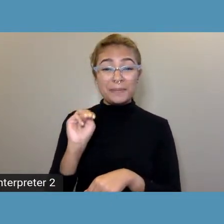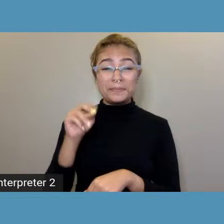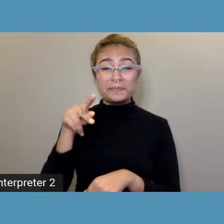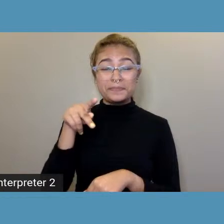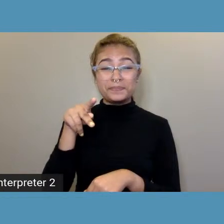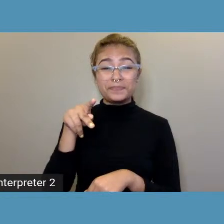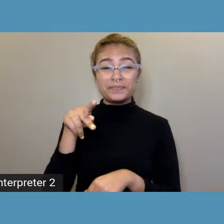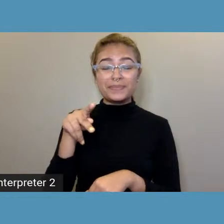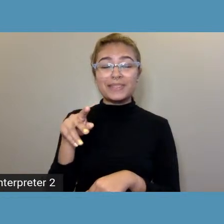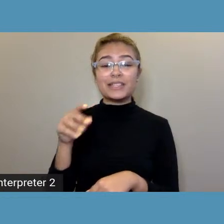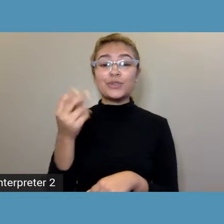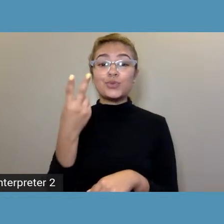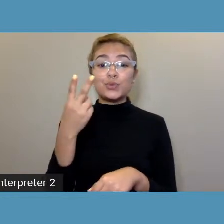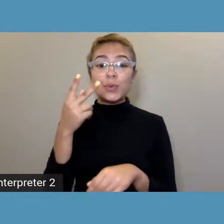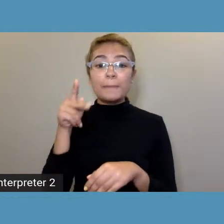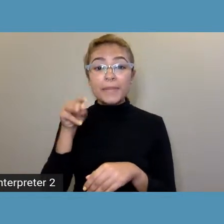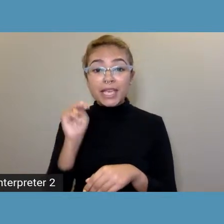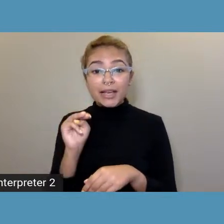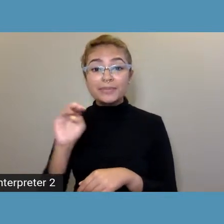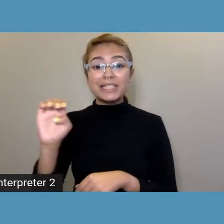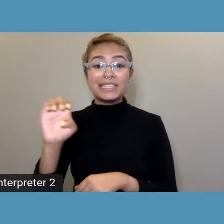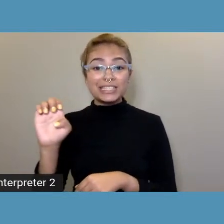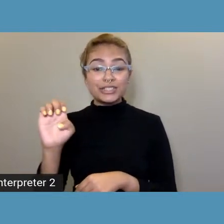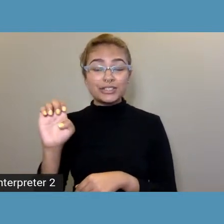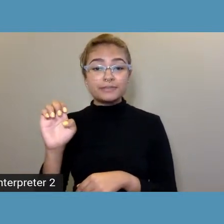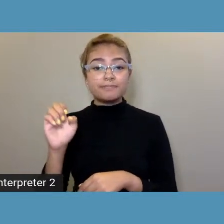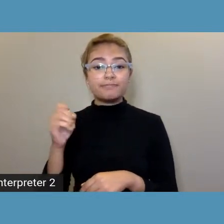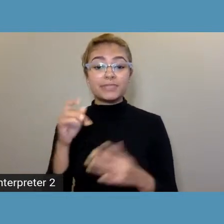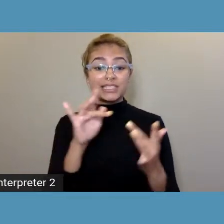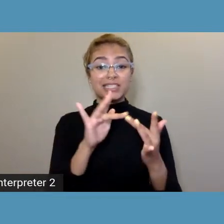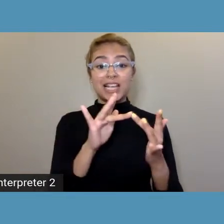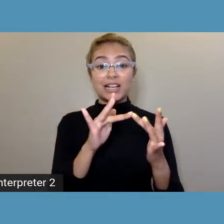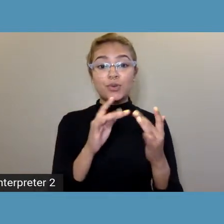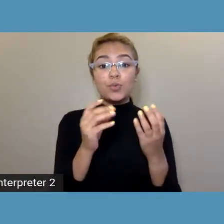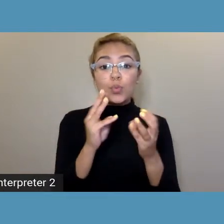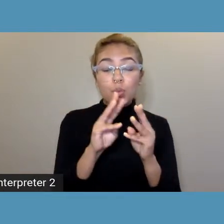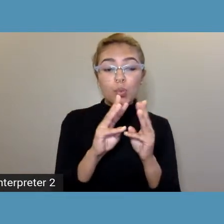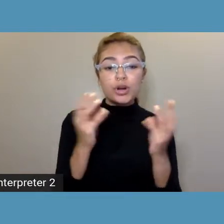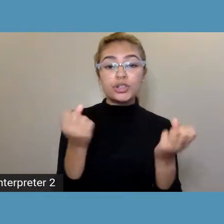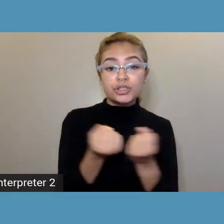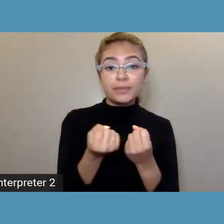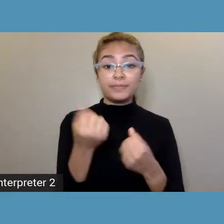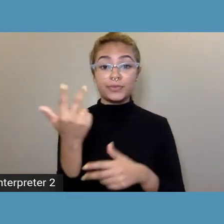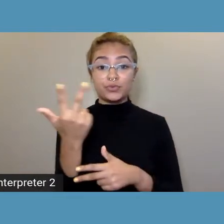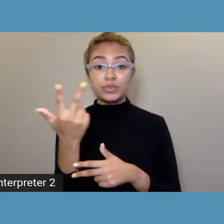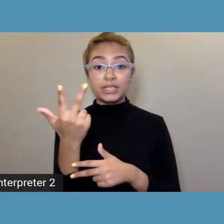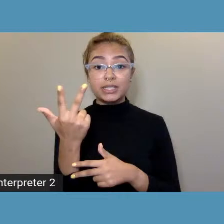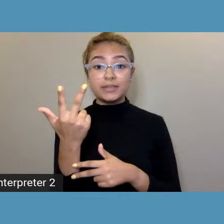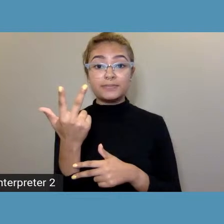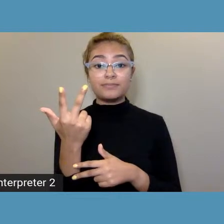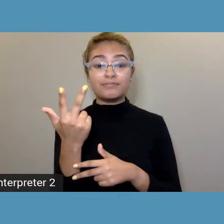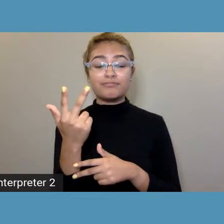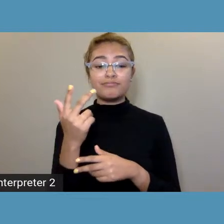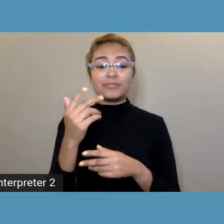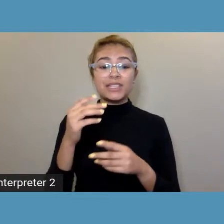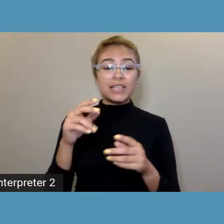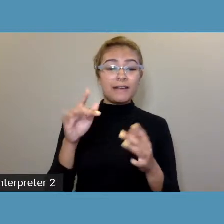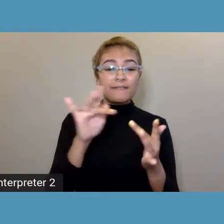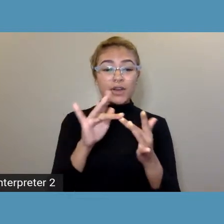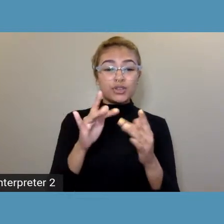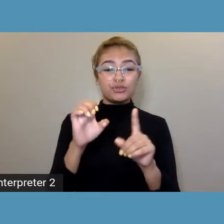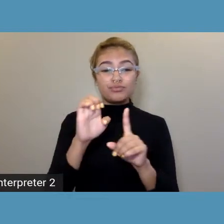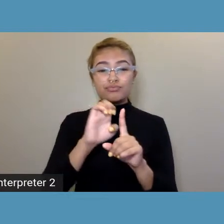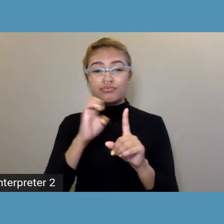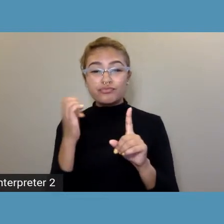time, 2 p.m. Eastern time, we're going to be doing Technical Workshop 3, Exhibition Design in Virtual Environments, with Dr.